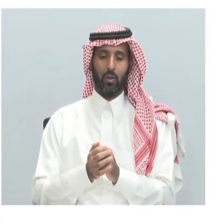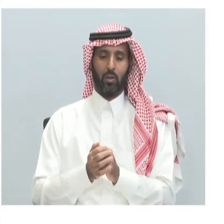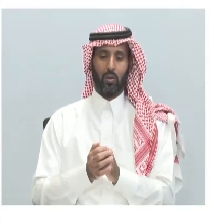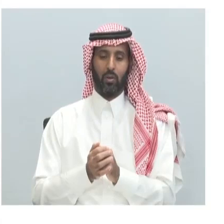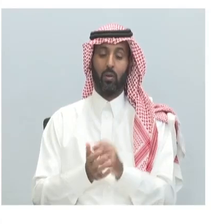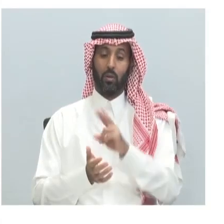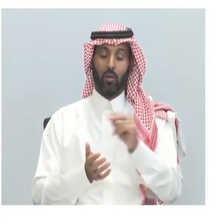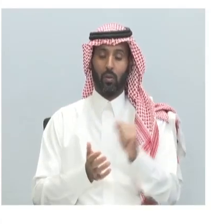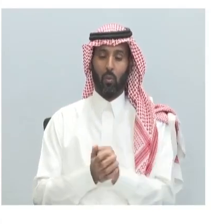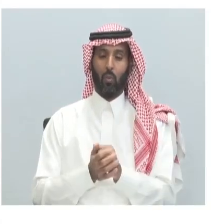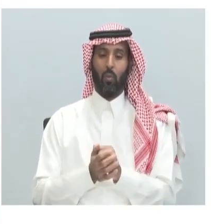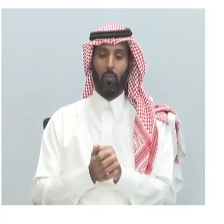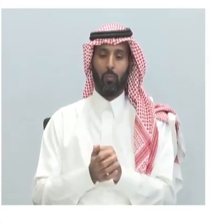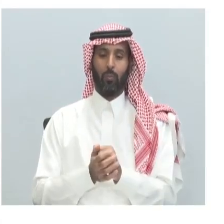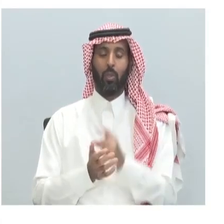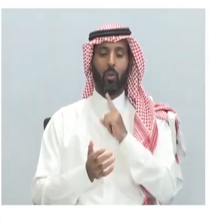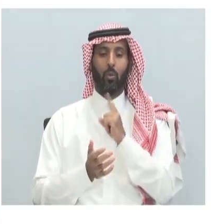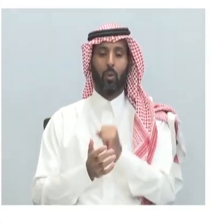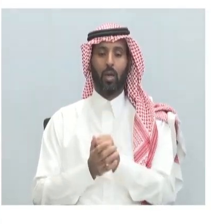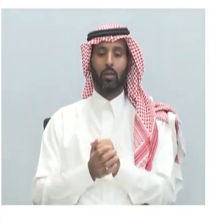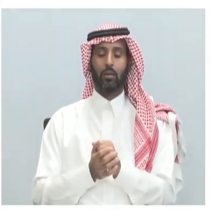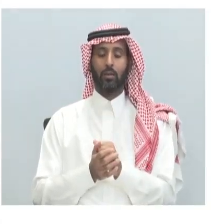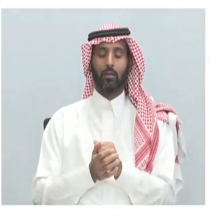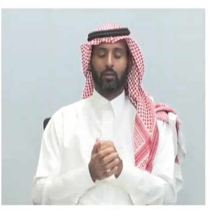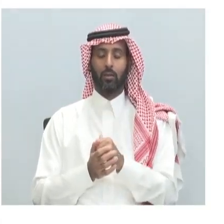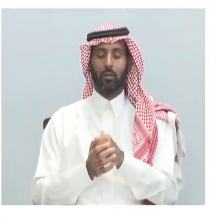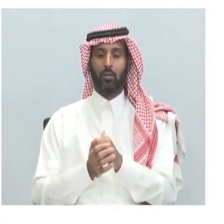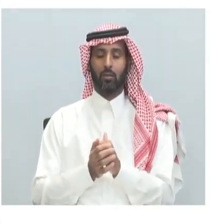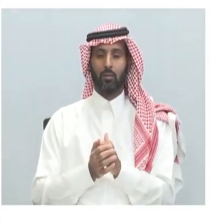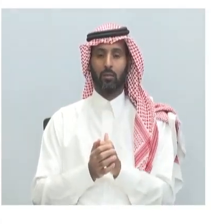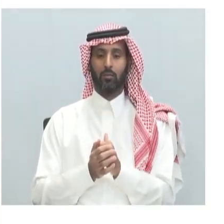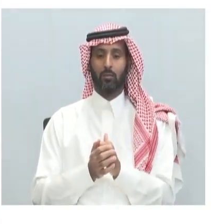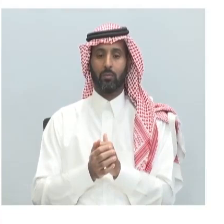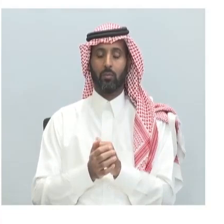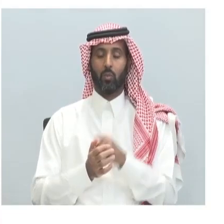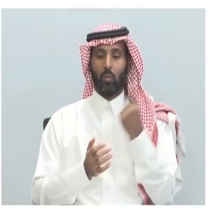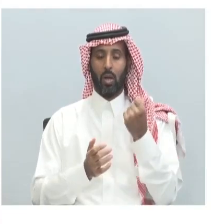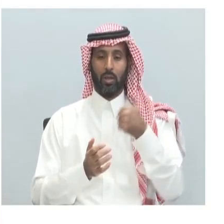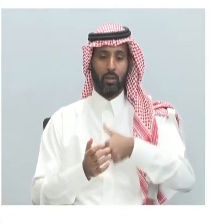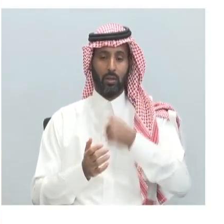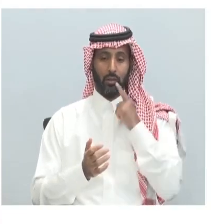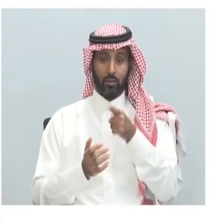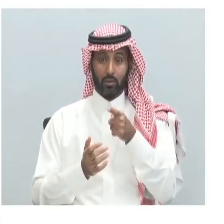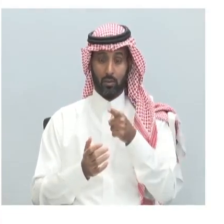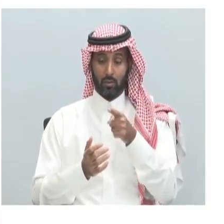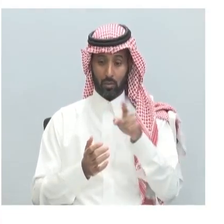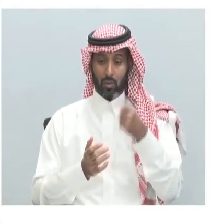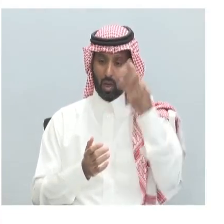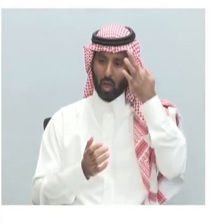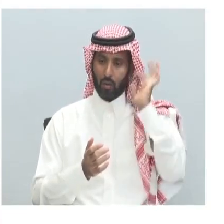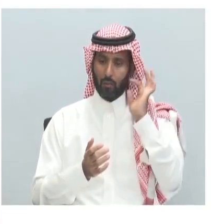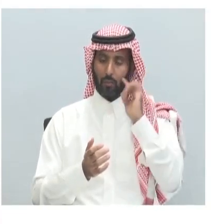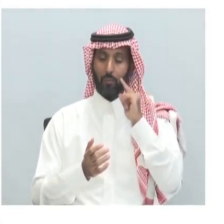page, the same page, 161, number three, read and answer the questions, circle yes or no. Now you will answer about yourself. You can choose yes or